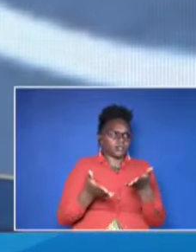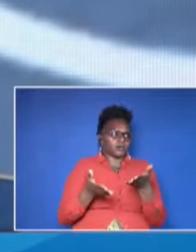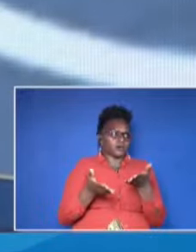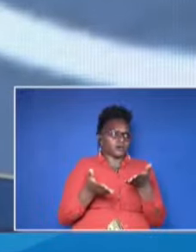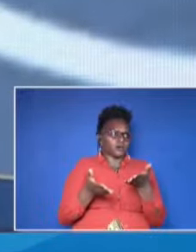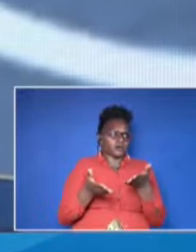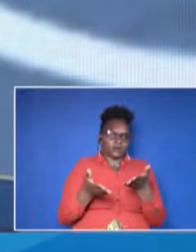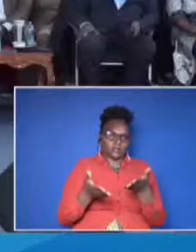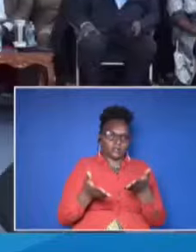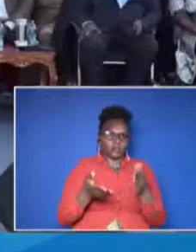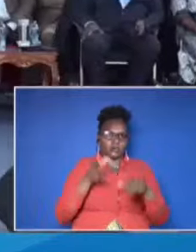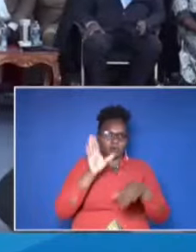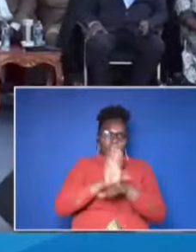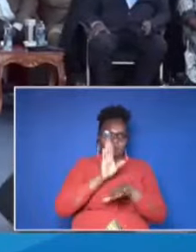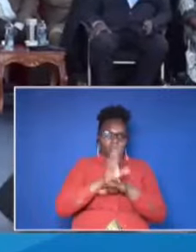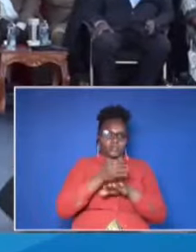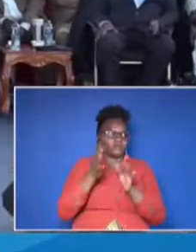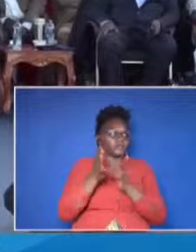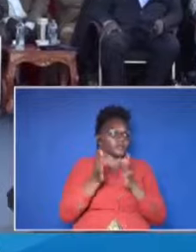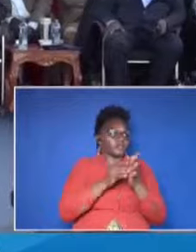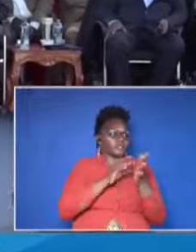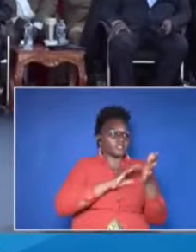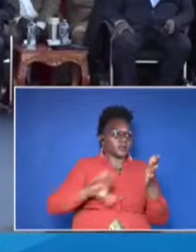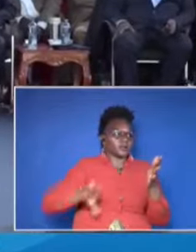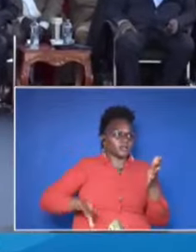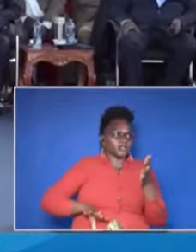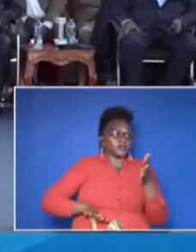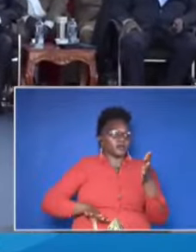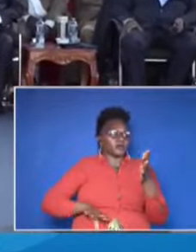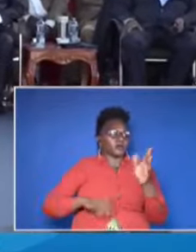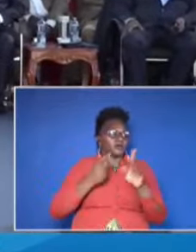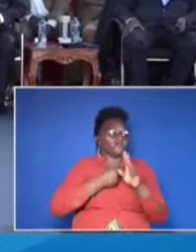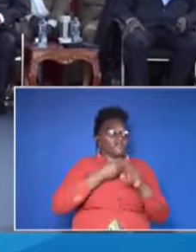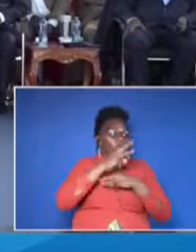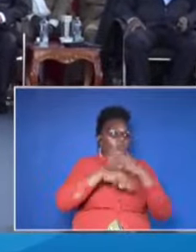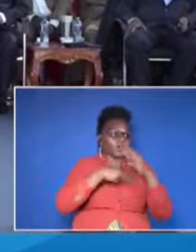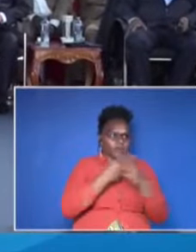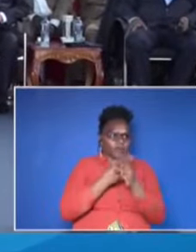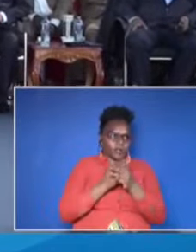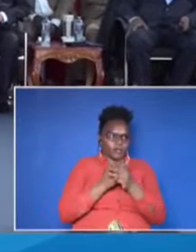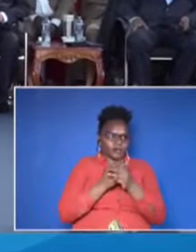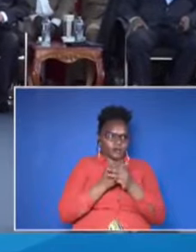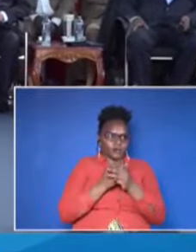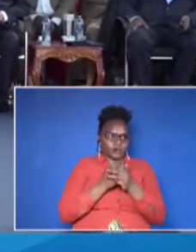present the Church of Jesus Christ in Kenya and from all over the